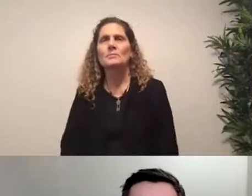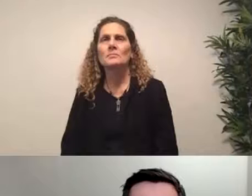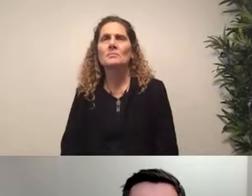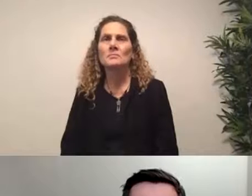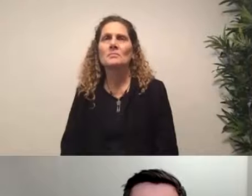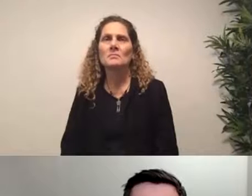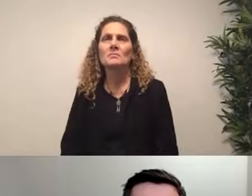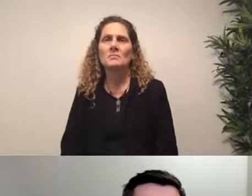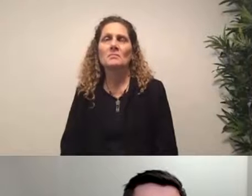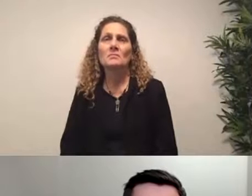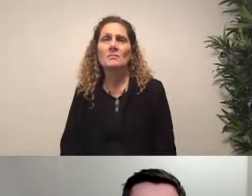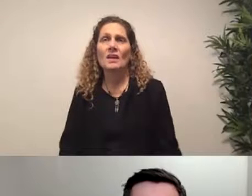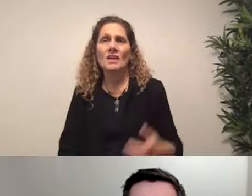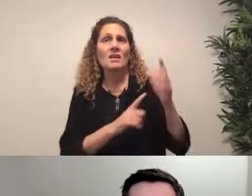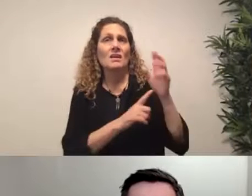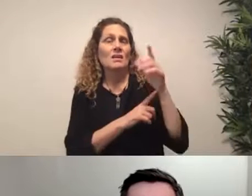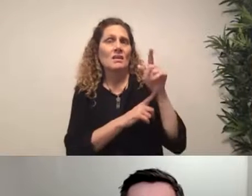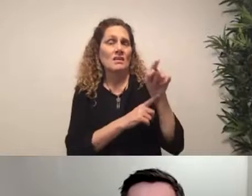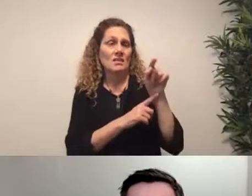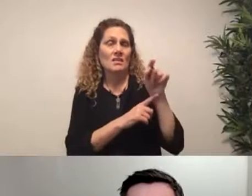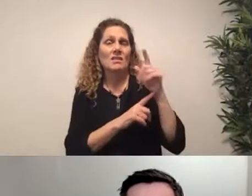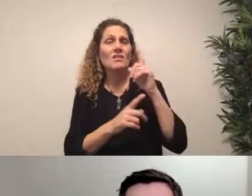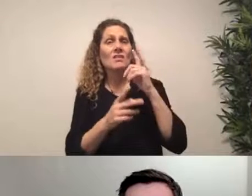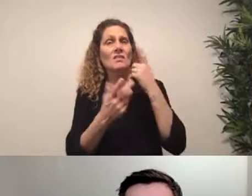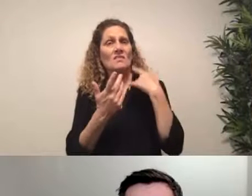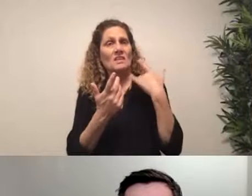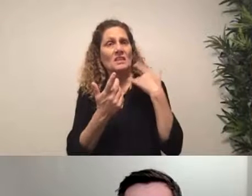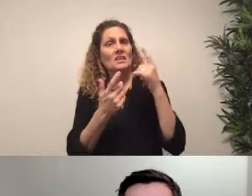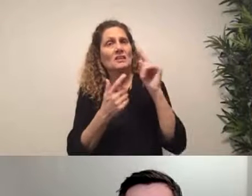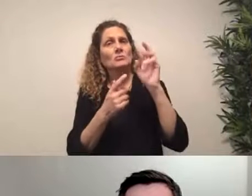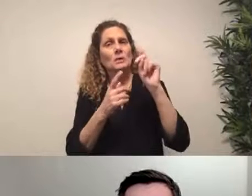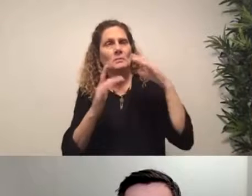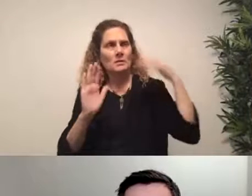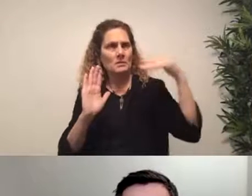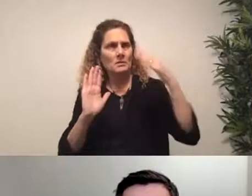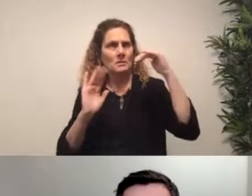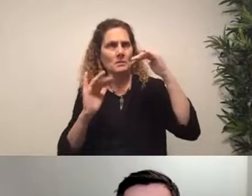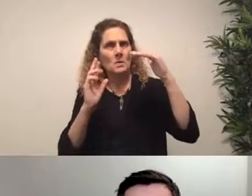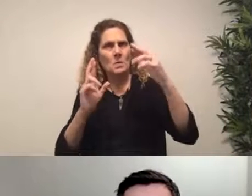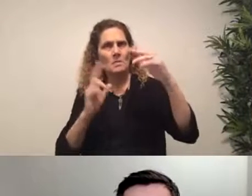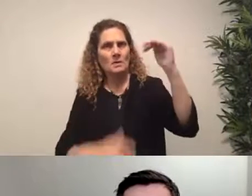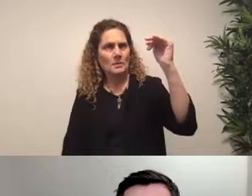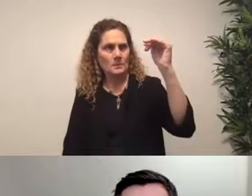on the individual behaviors that we see moving into the next weeks to months.